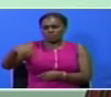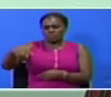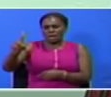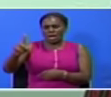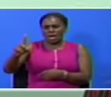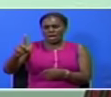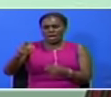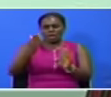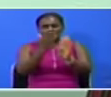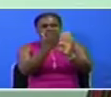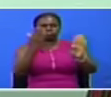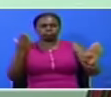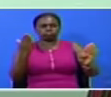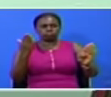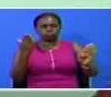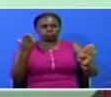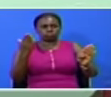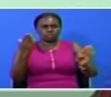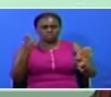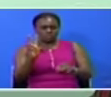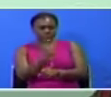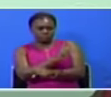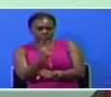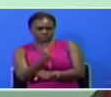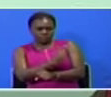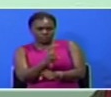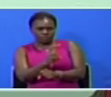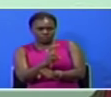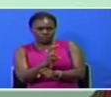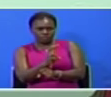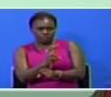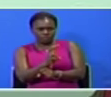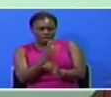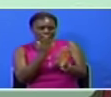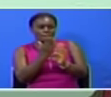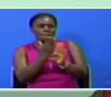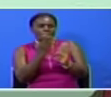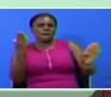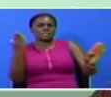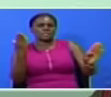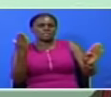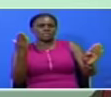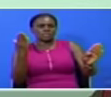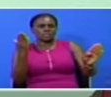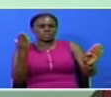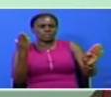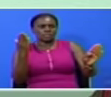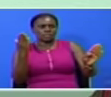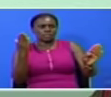will carry out the conformity assessment of body, of buses as they are